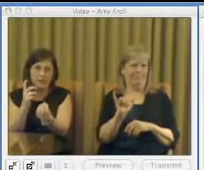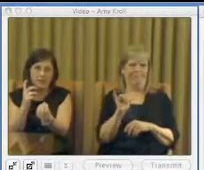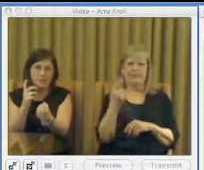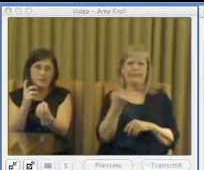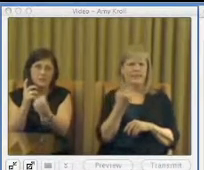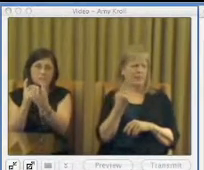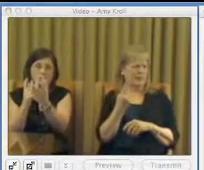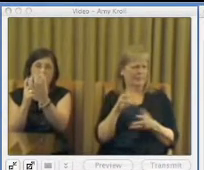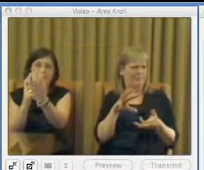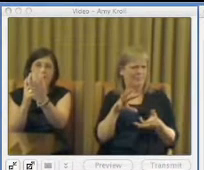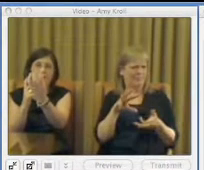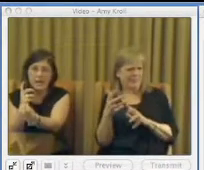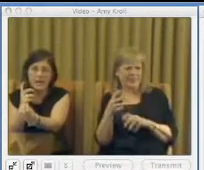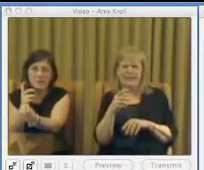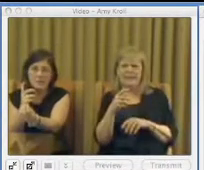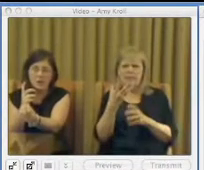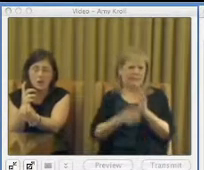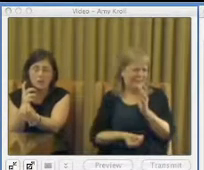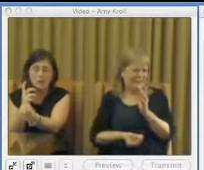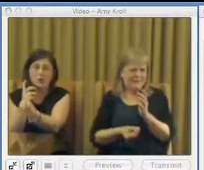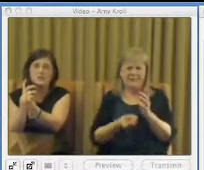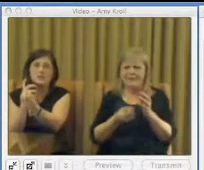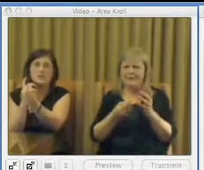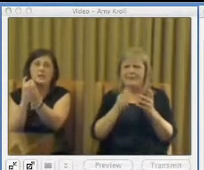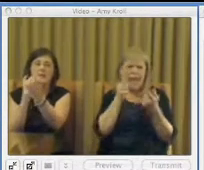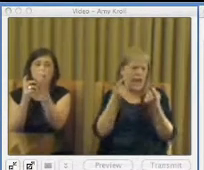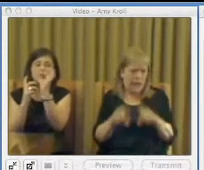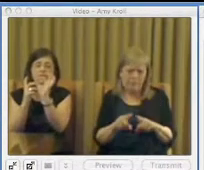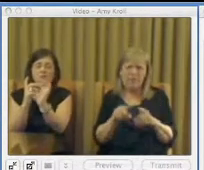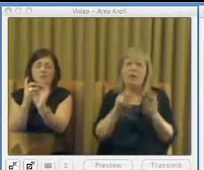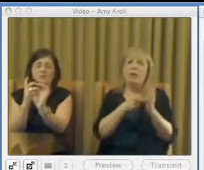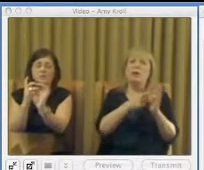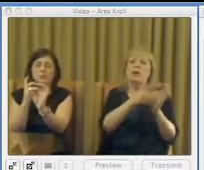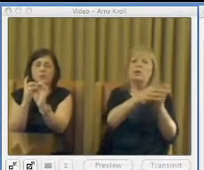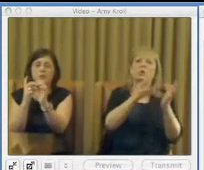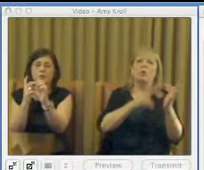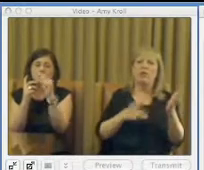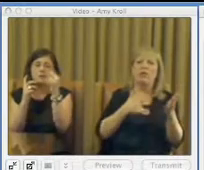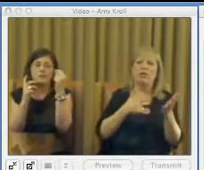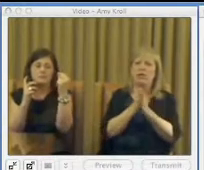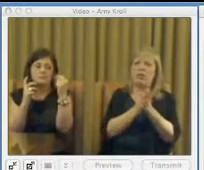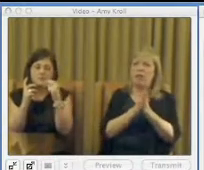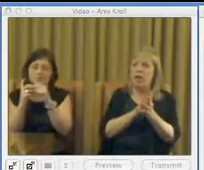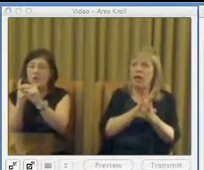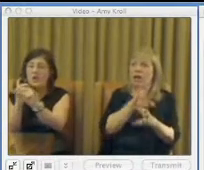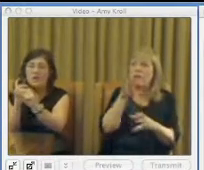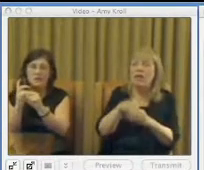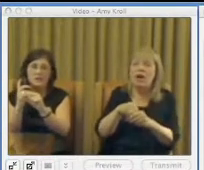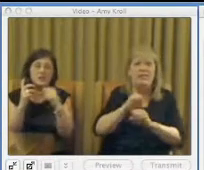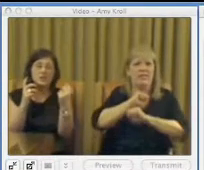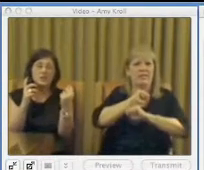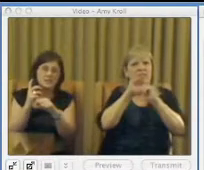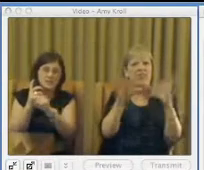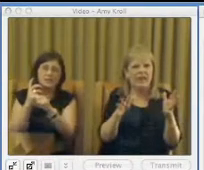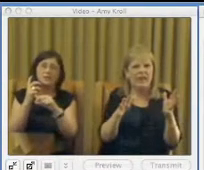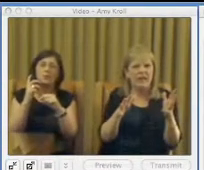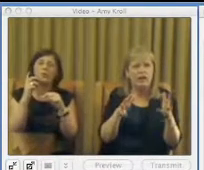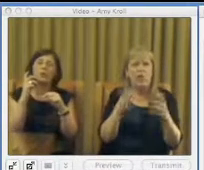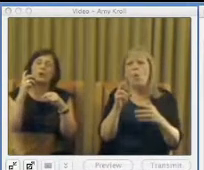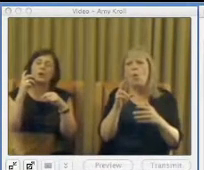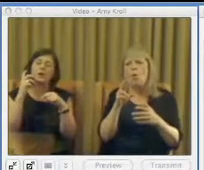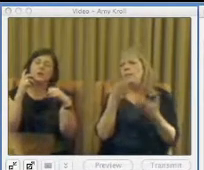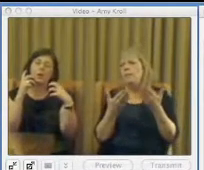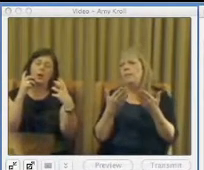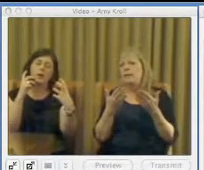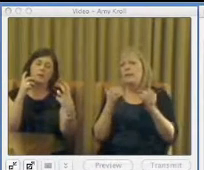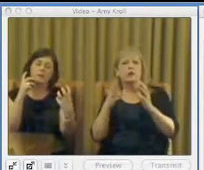missing or that there's something not happening, so that the student can't engage with their learning because there's one vital piece of checking that the